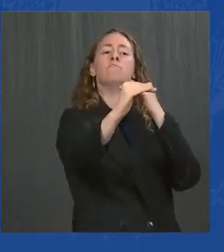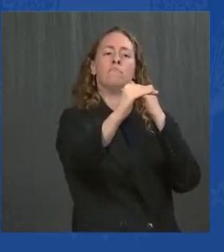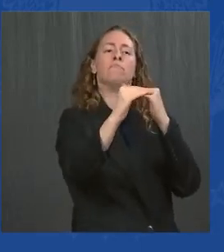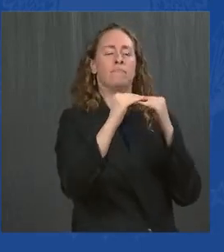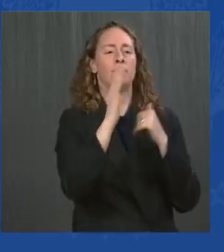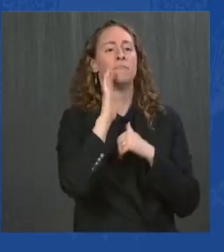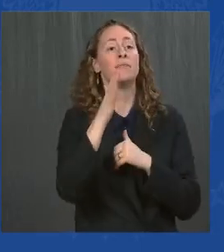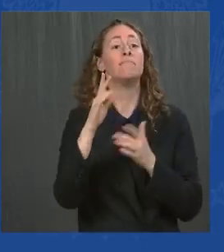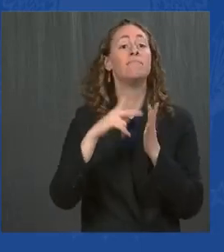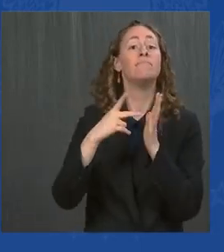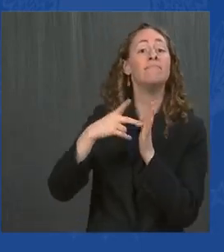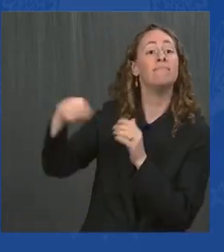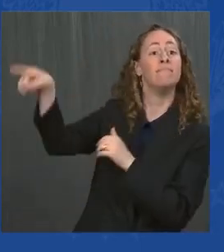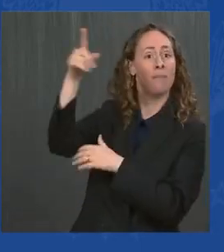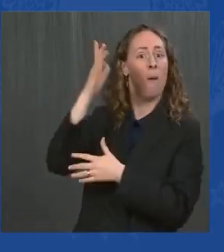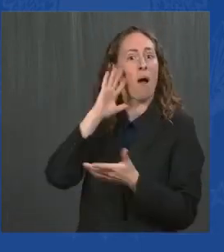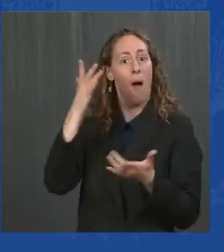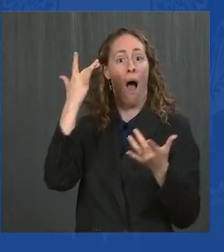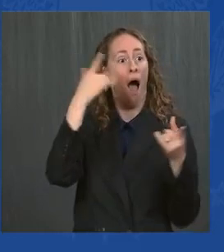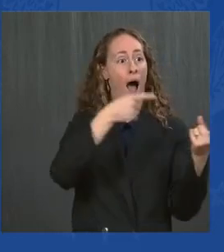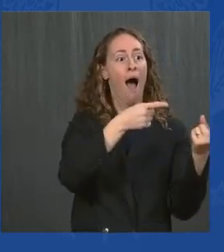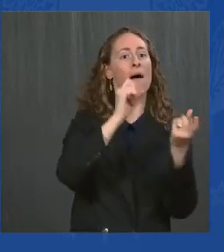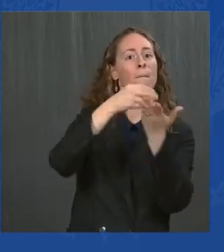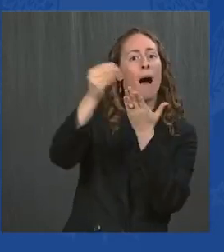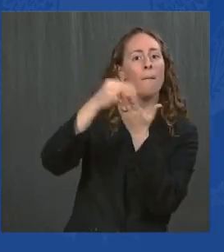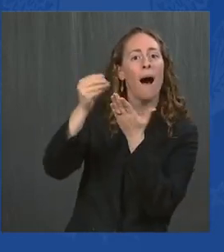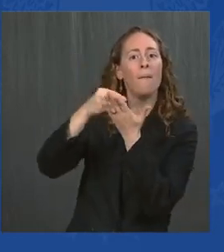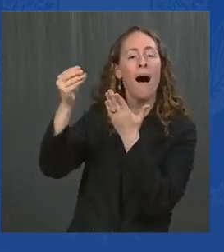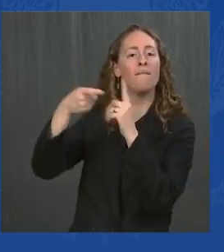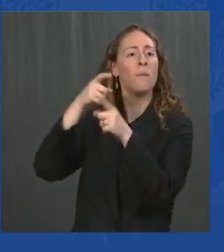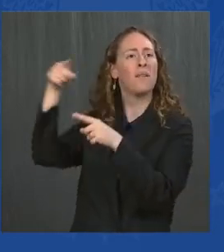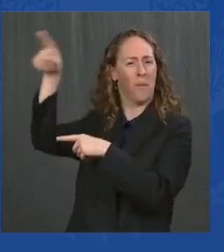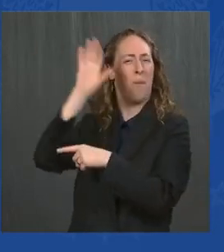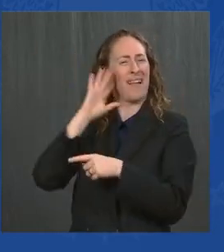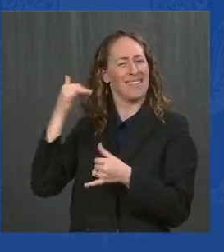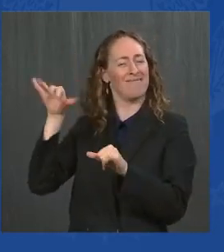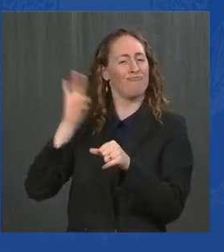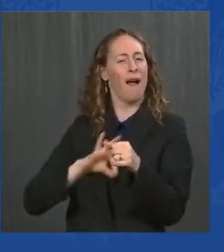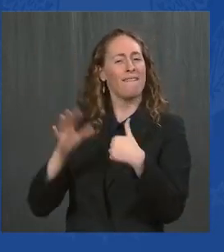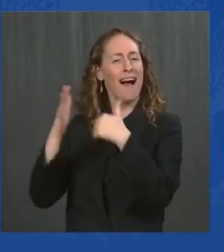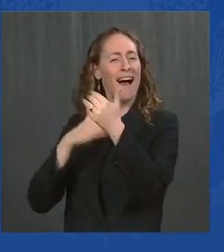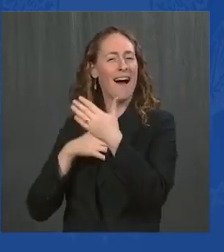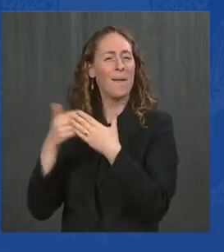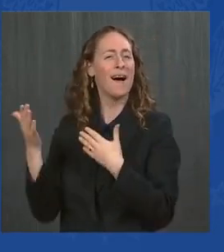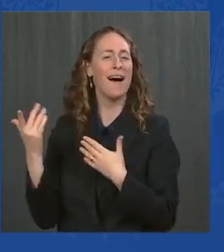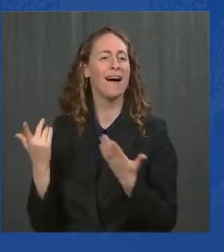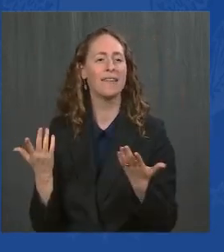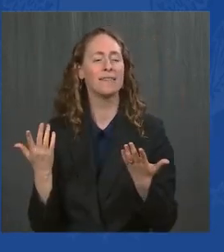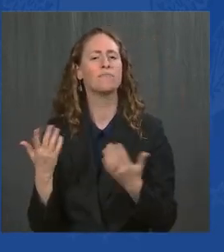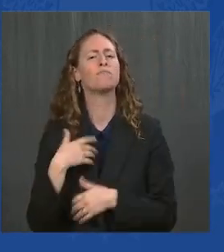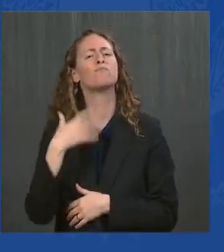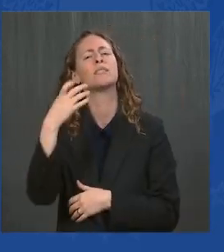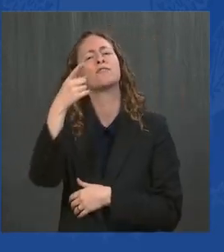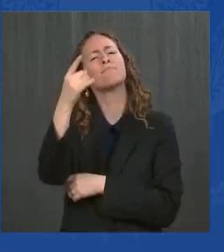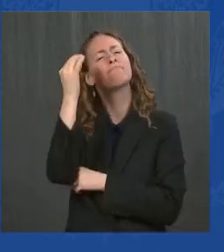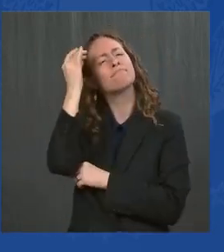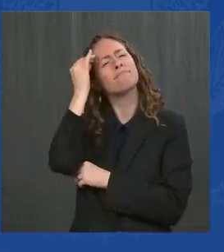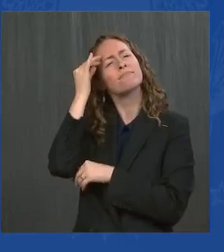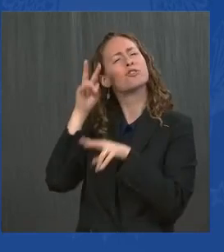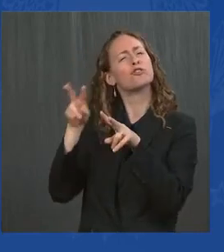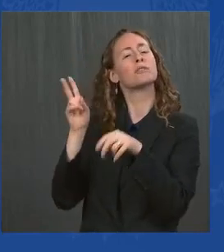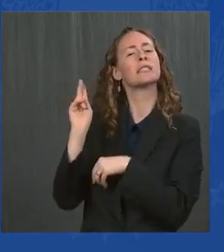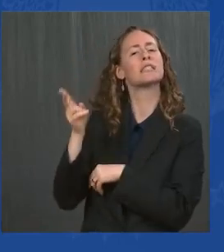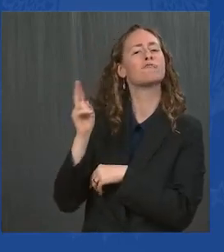America. Look, just think about it. Throughout our history, when the middle class has done well, when it prospers, has there ever